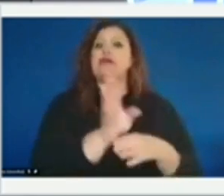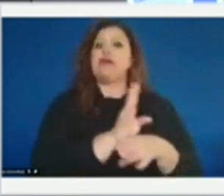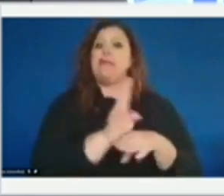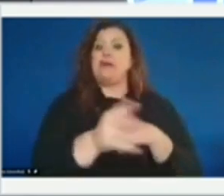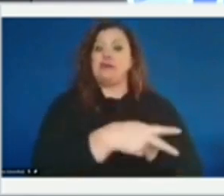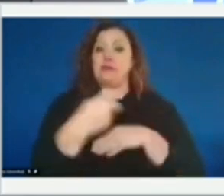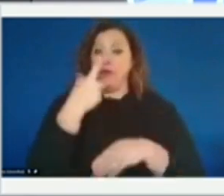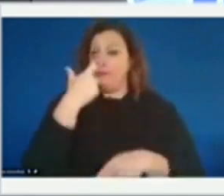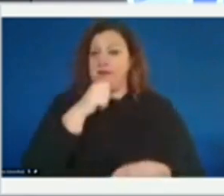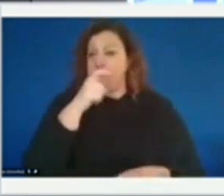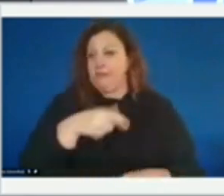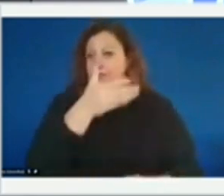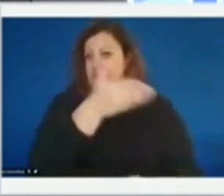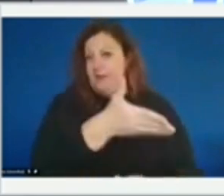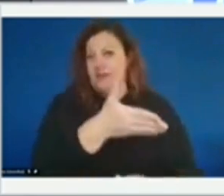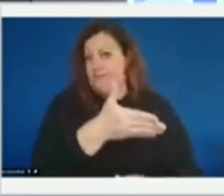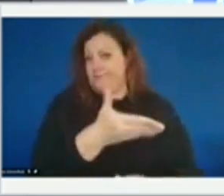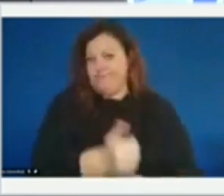the first place.